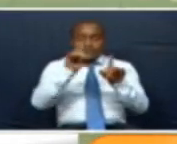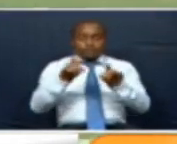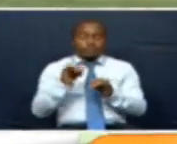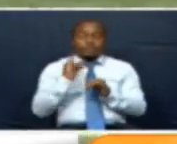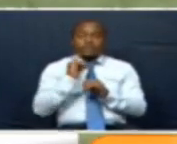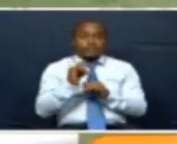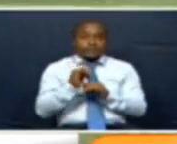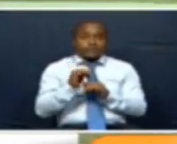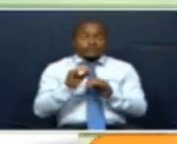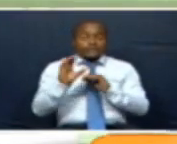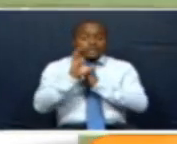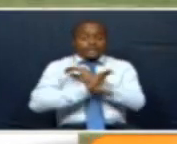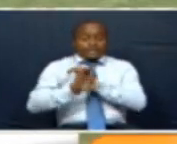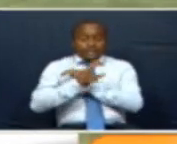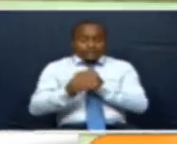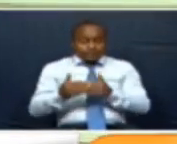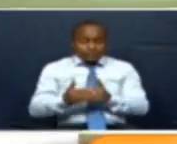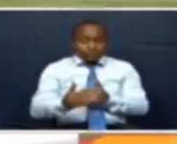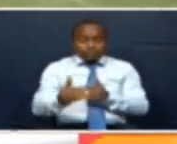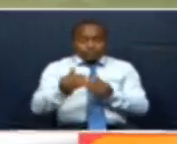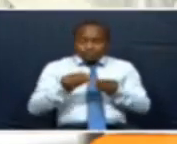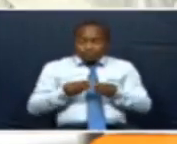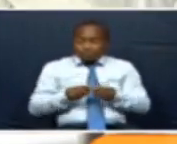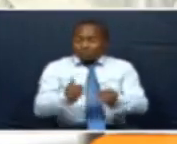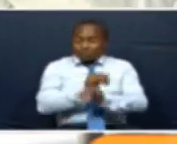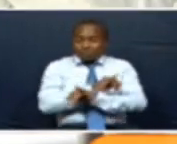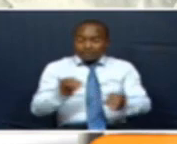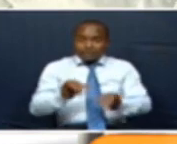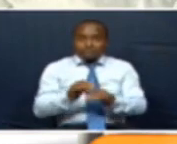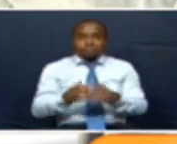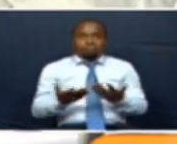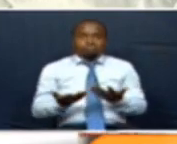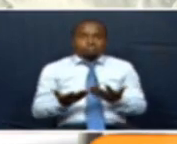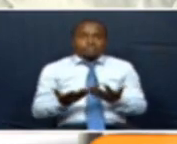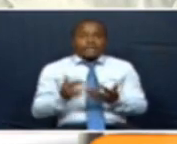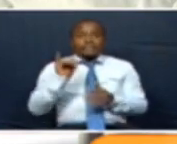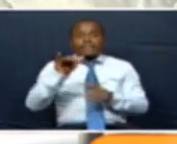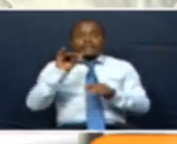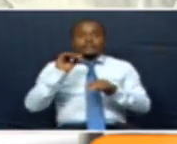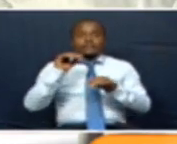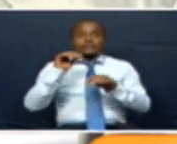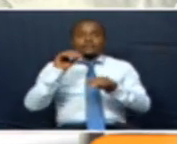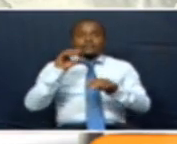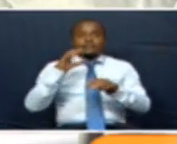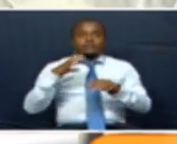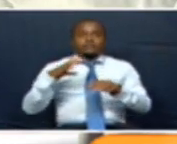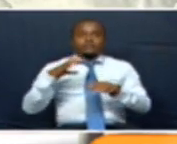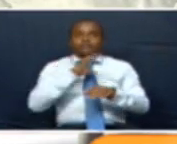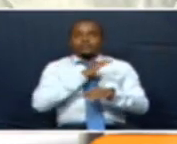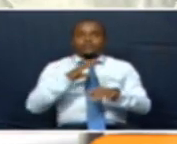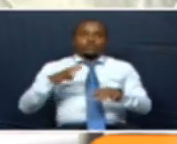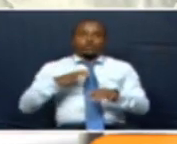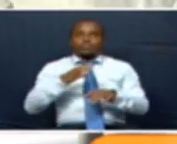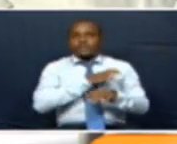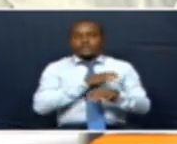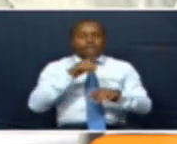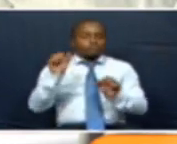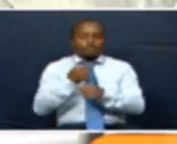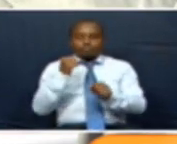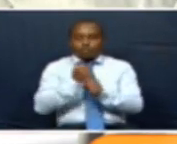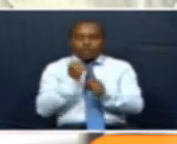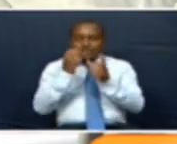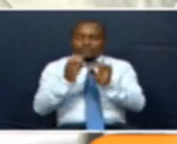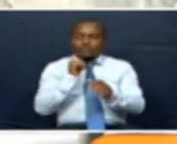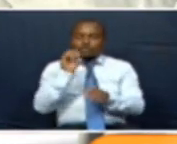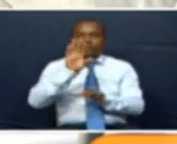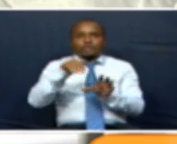will the country get it right once and for all? And that committee can do nothing if it is not all inclusive. That